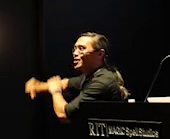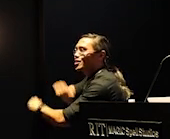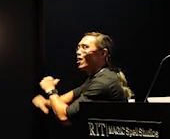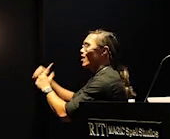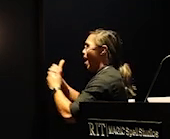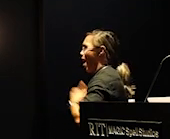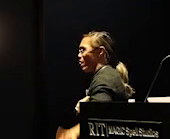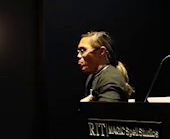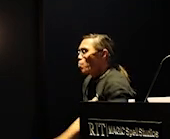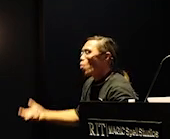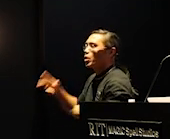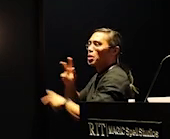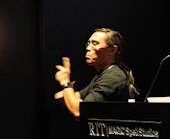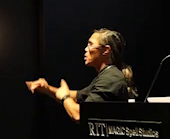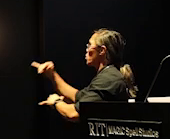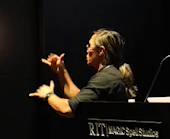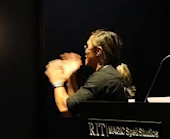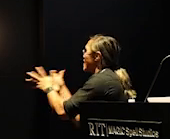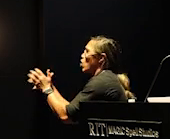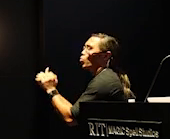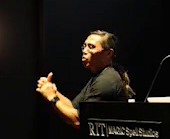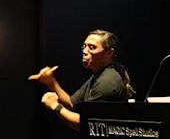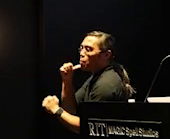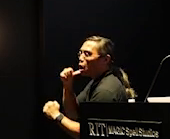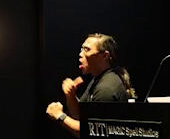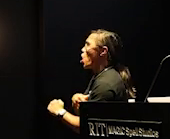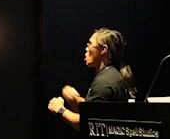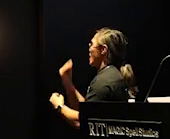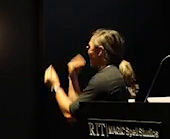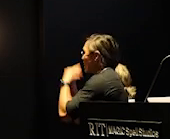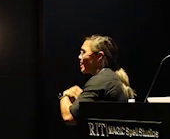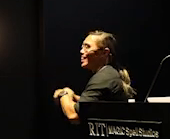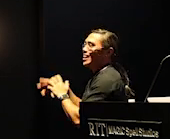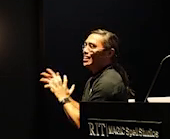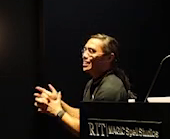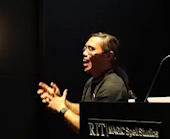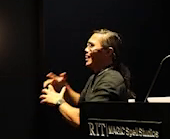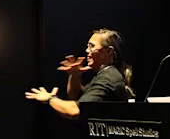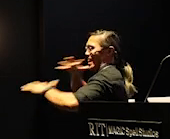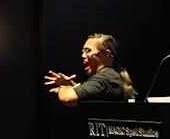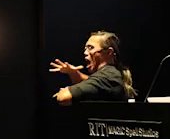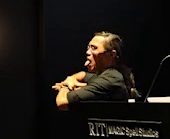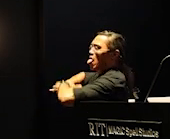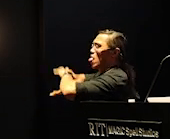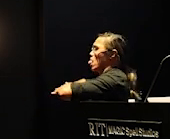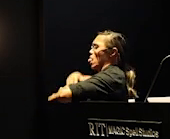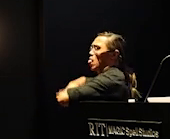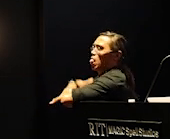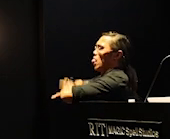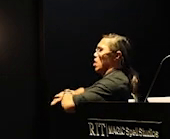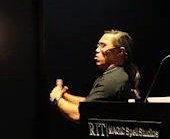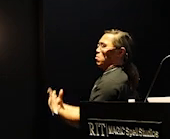lot of people going around, waste a lot of time. I found that was like very inefficient in instruction when you're training people to